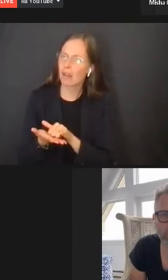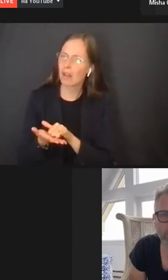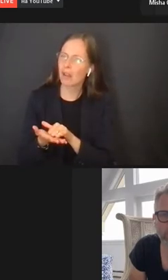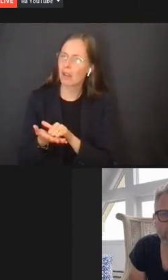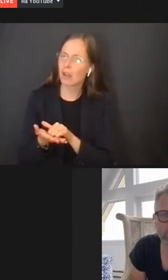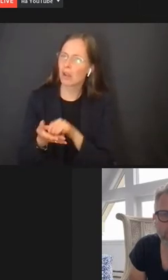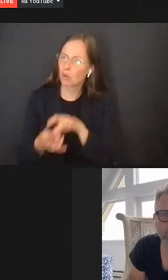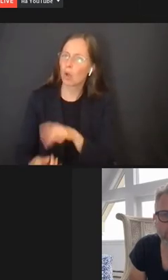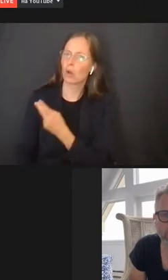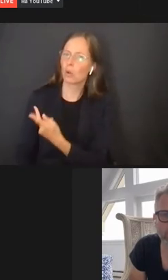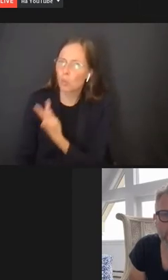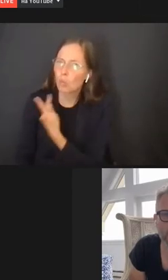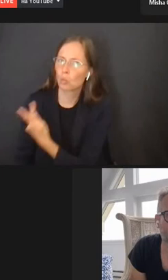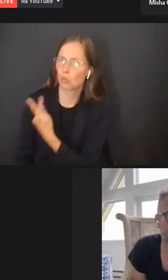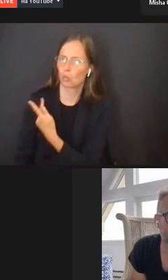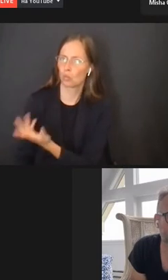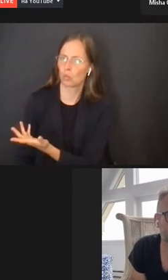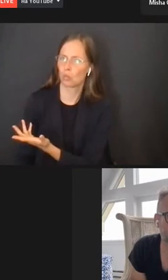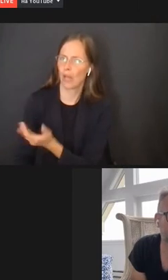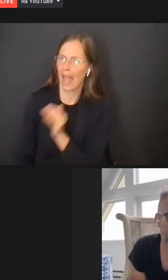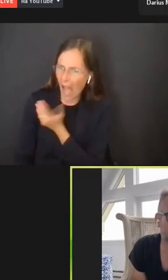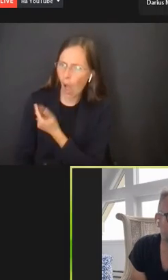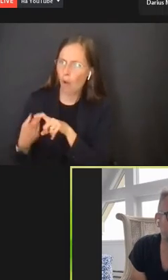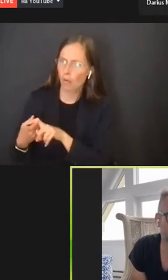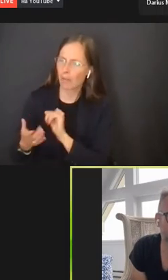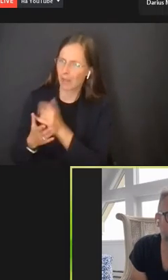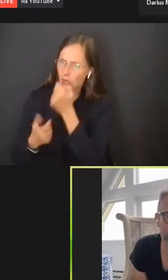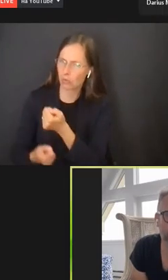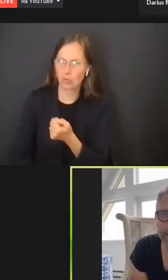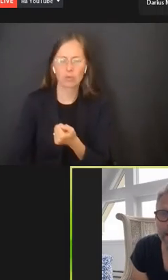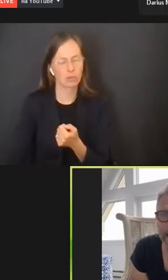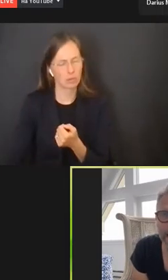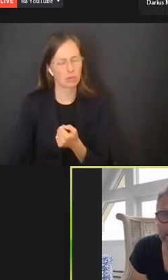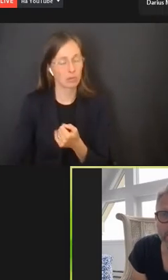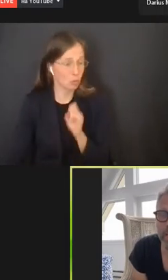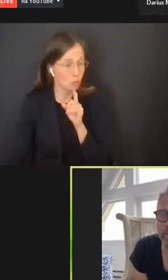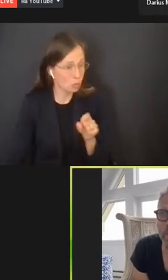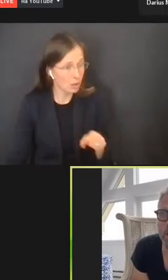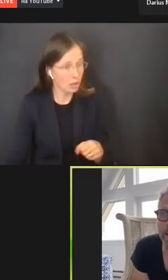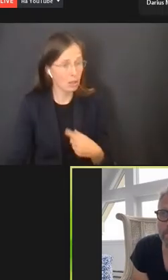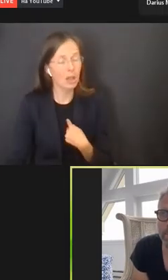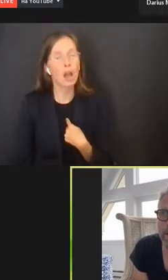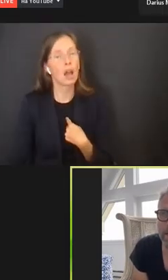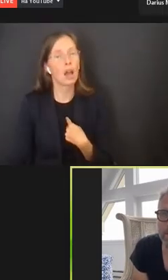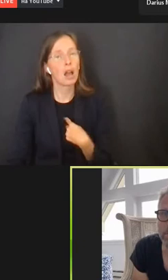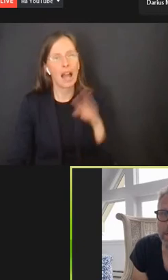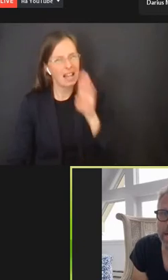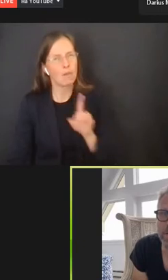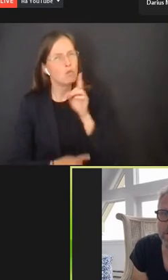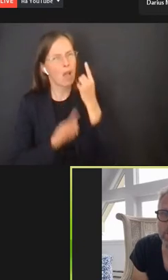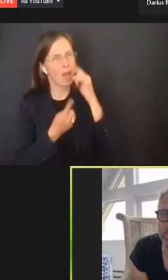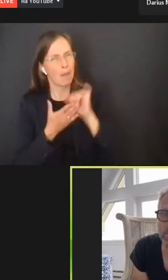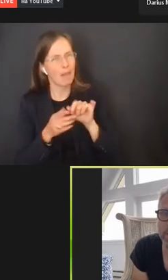regarding our own friendship. That's interesting. I think it's true. It's true. I mean, I hadn't really formed that in my mind either, but